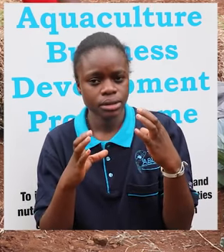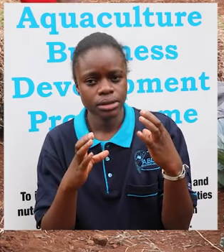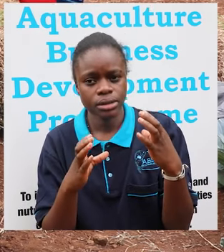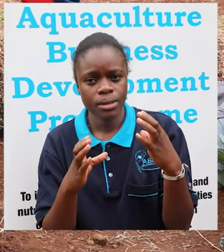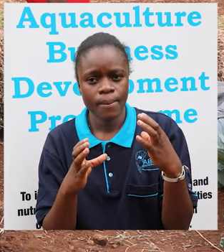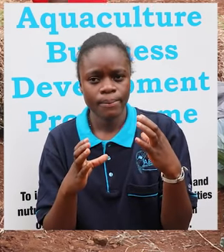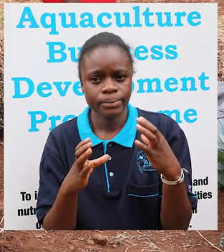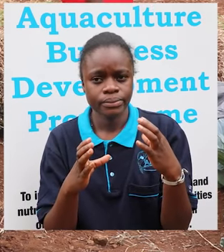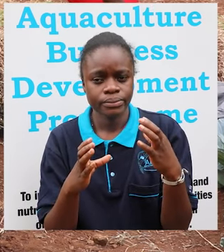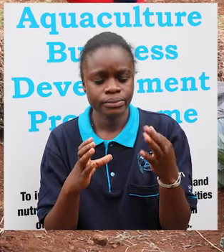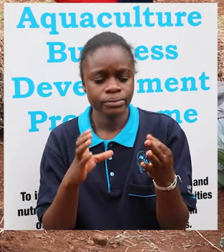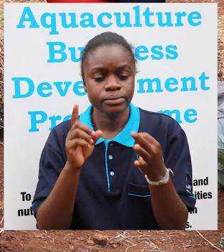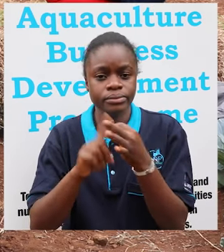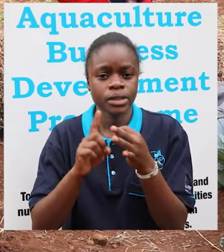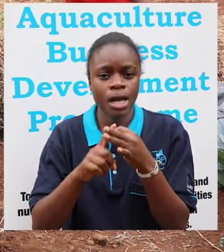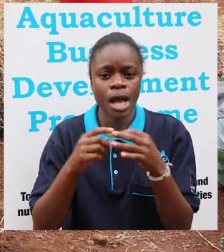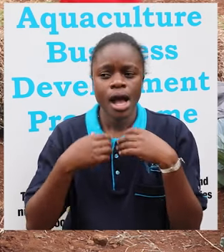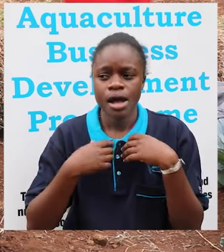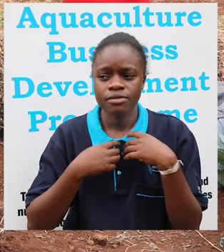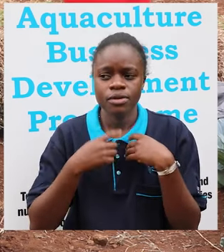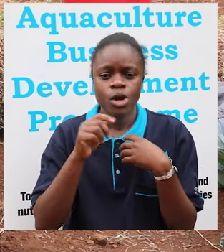then you require stones,